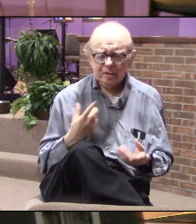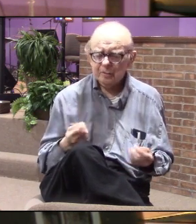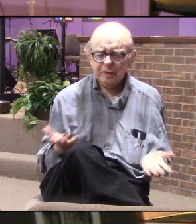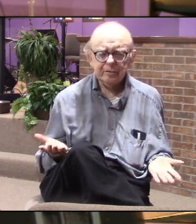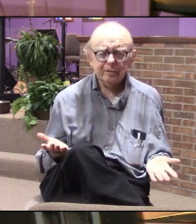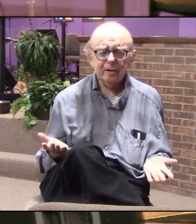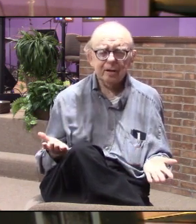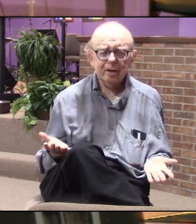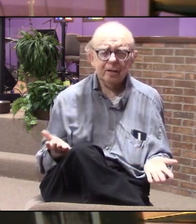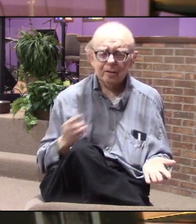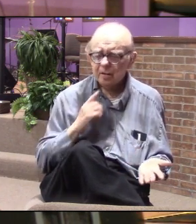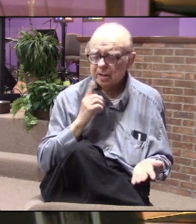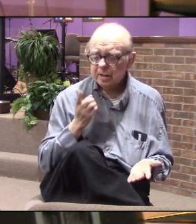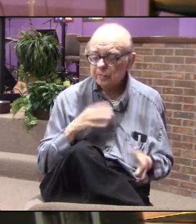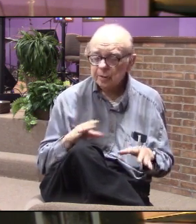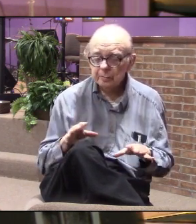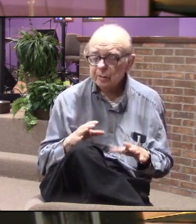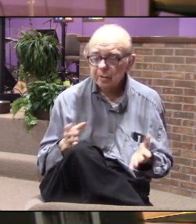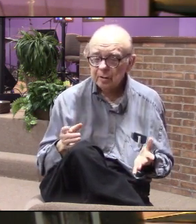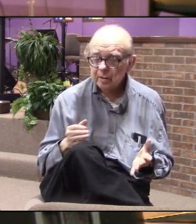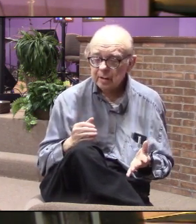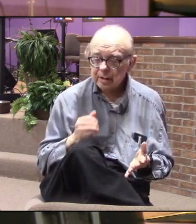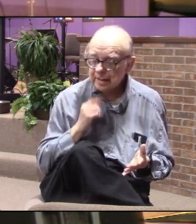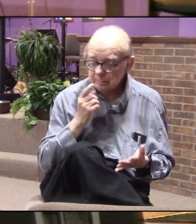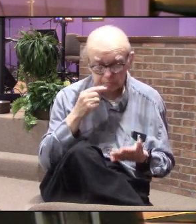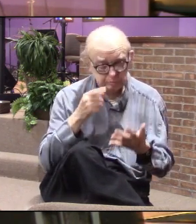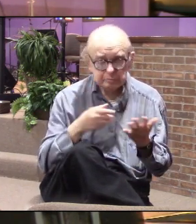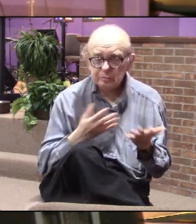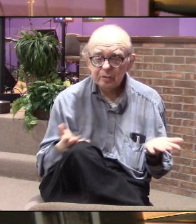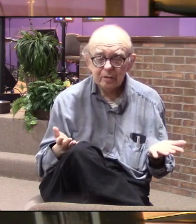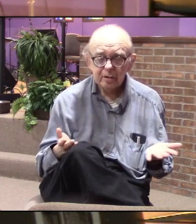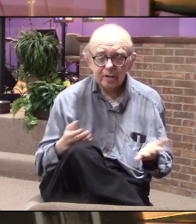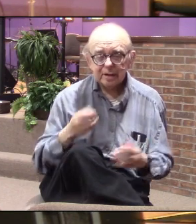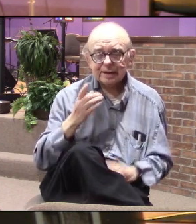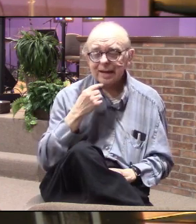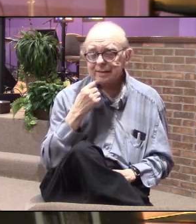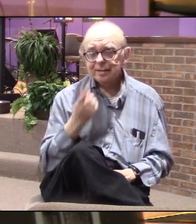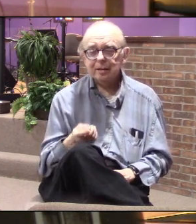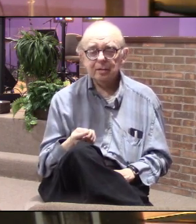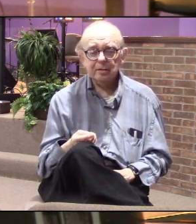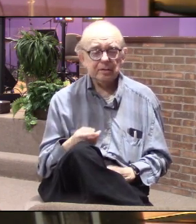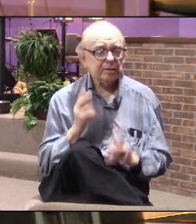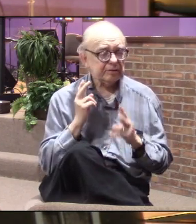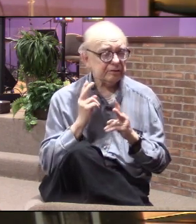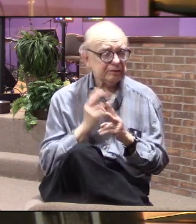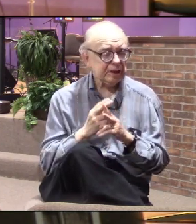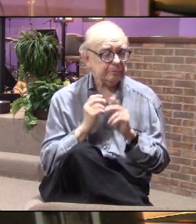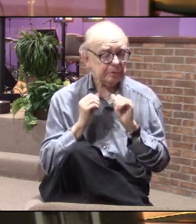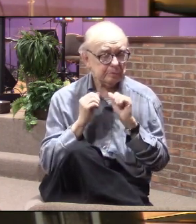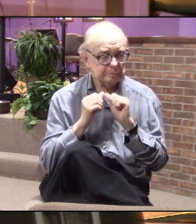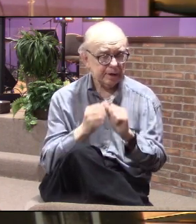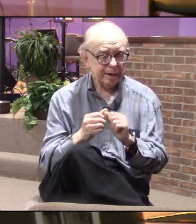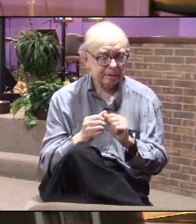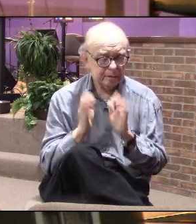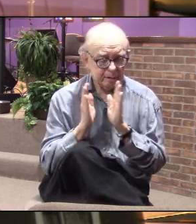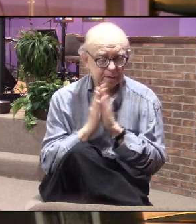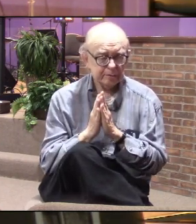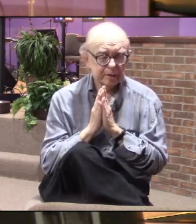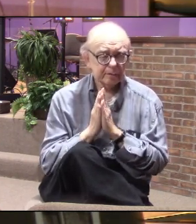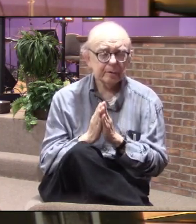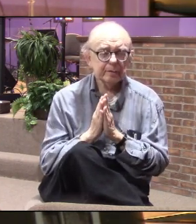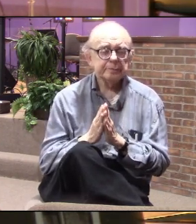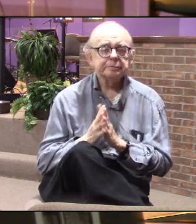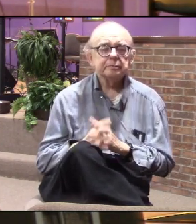doing? Is it what I'm doing? Is it this? Is it that? And he says, keep praying. Keep